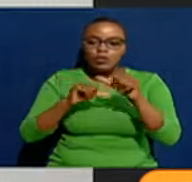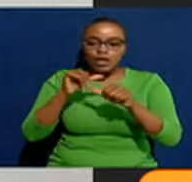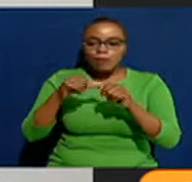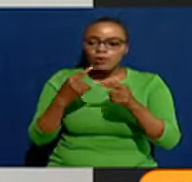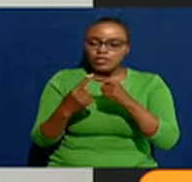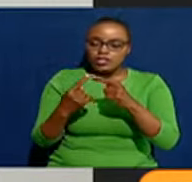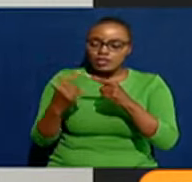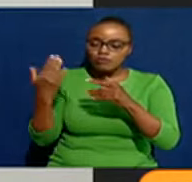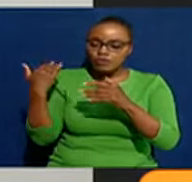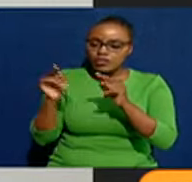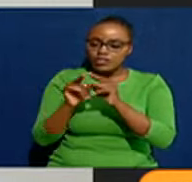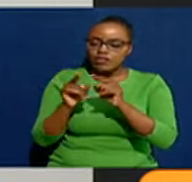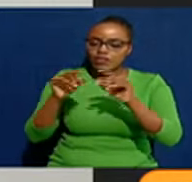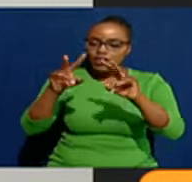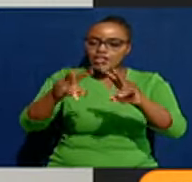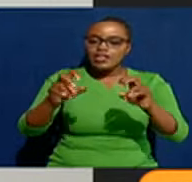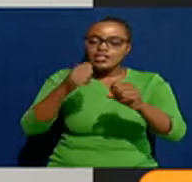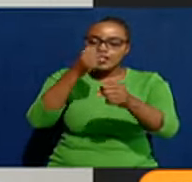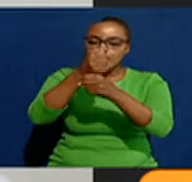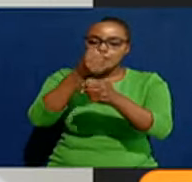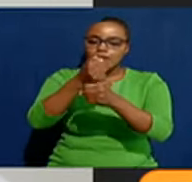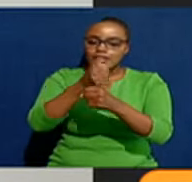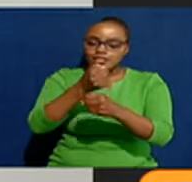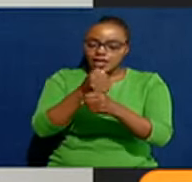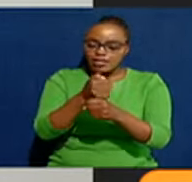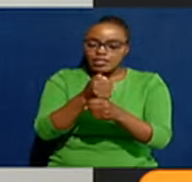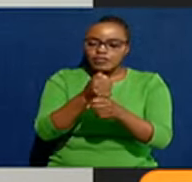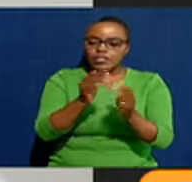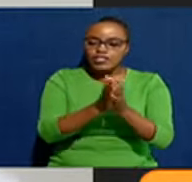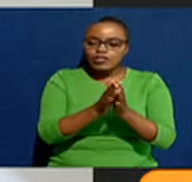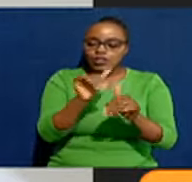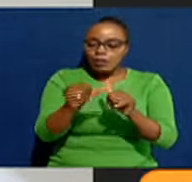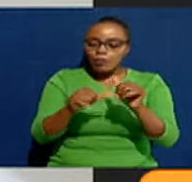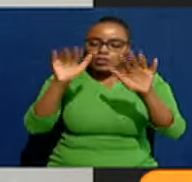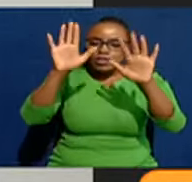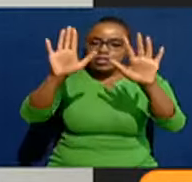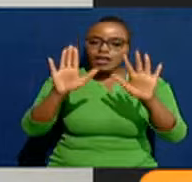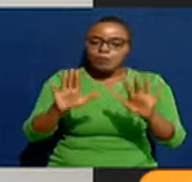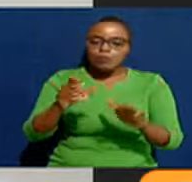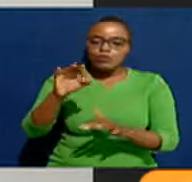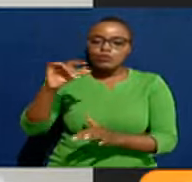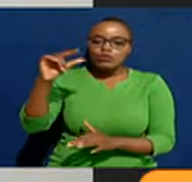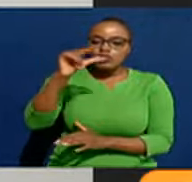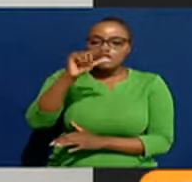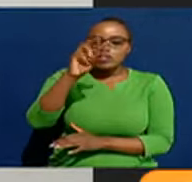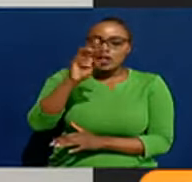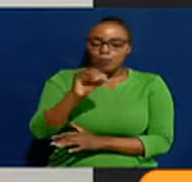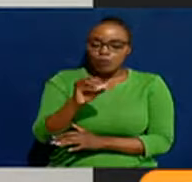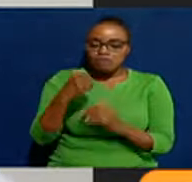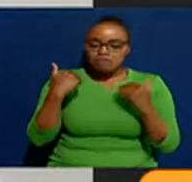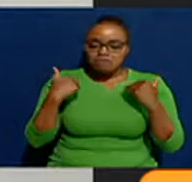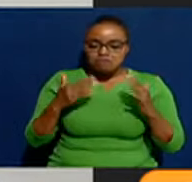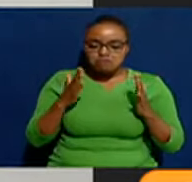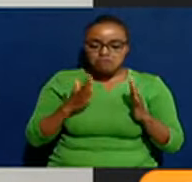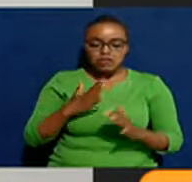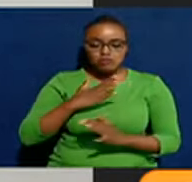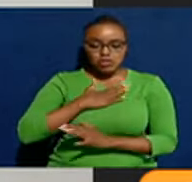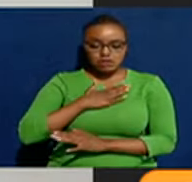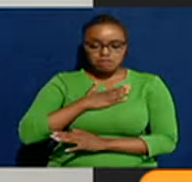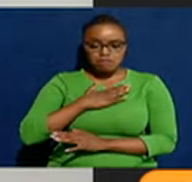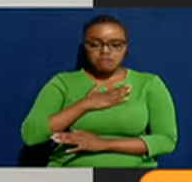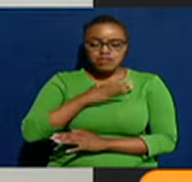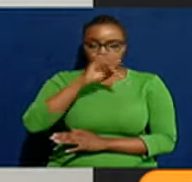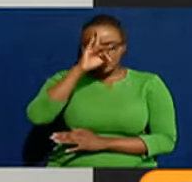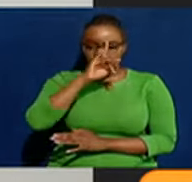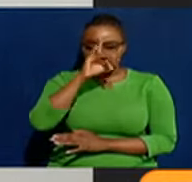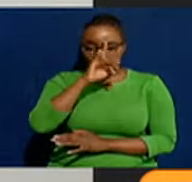years that research has been conducted about the importance of GMOs. Personally, I